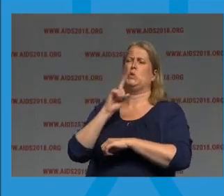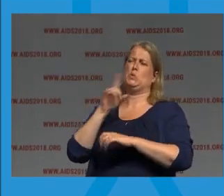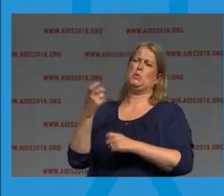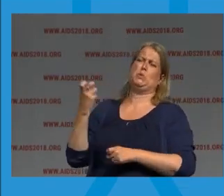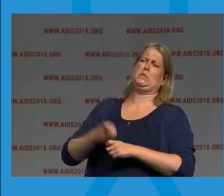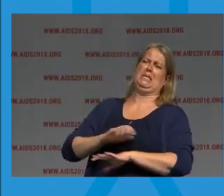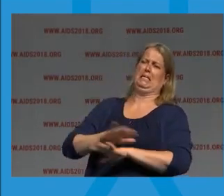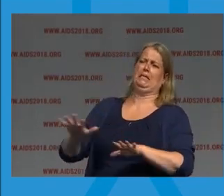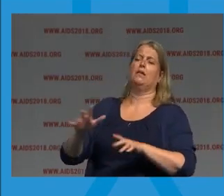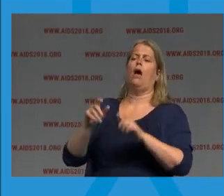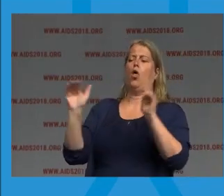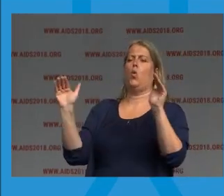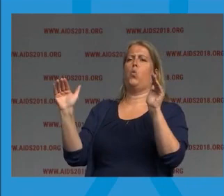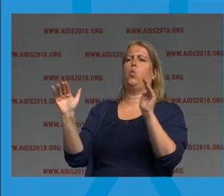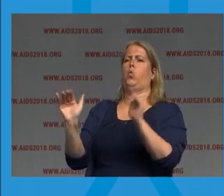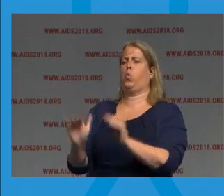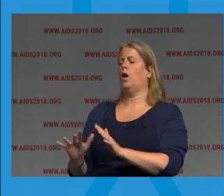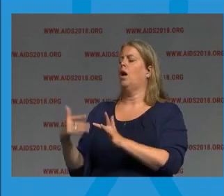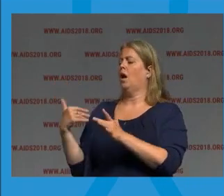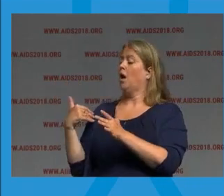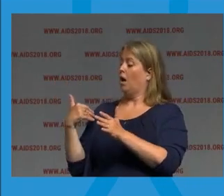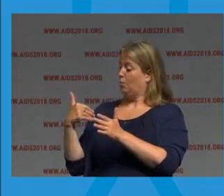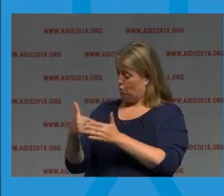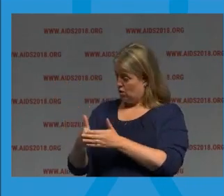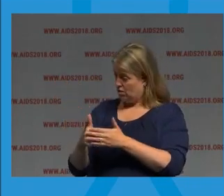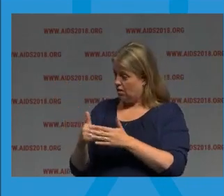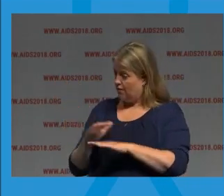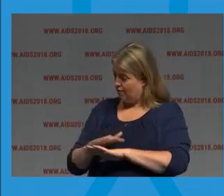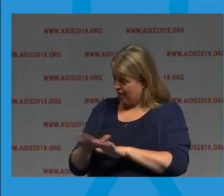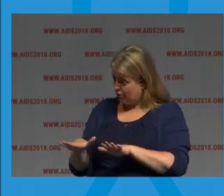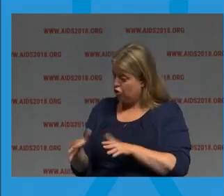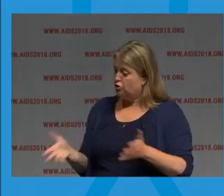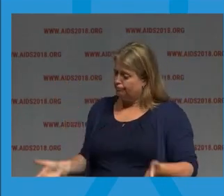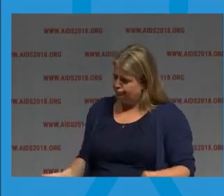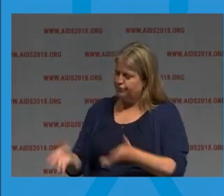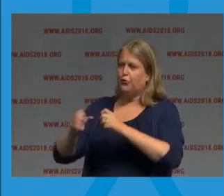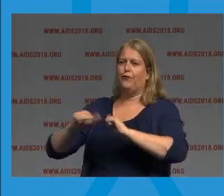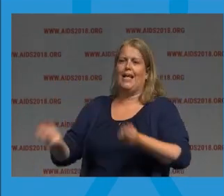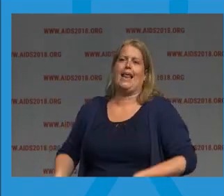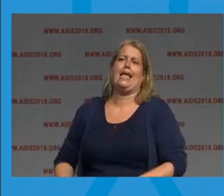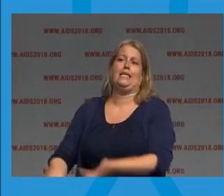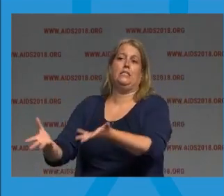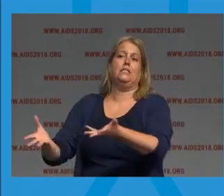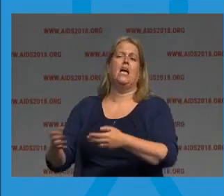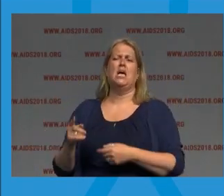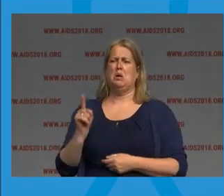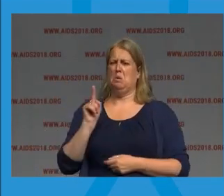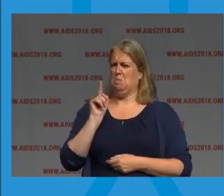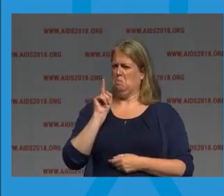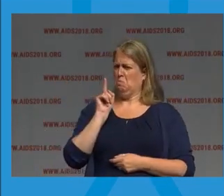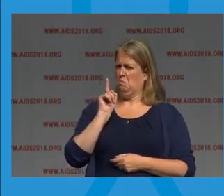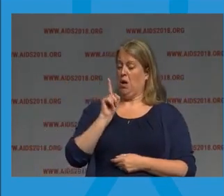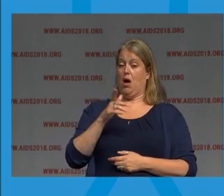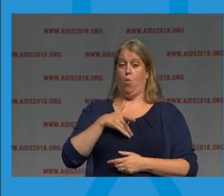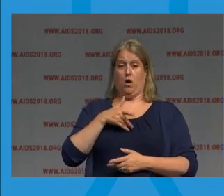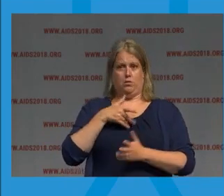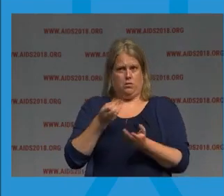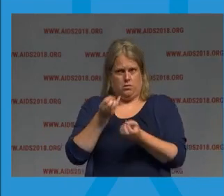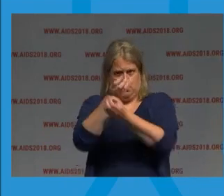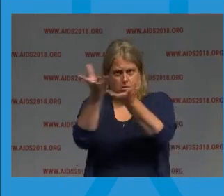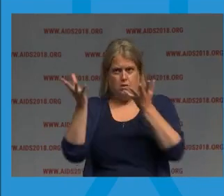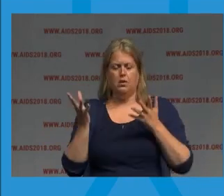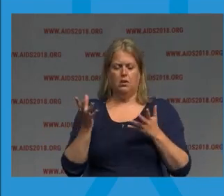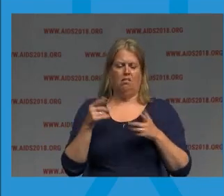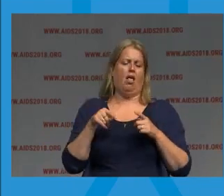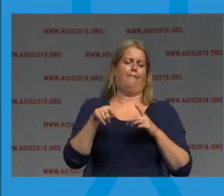reduces the sentence to the period she has served in the remand so that she can be released. But what I want to bring out of this story, apart from all the